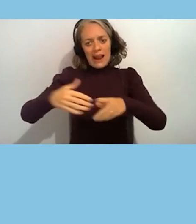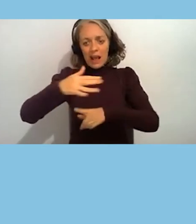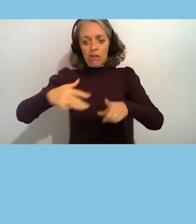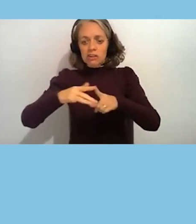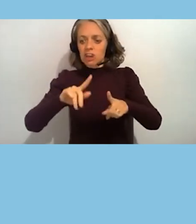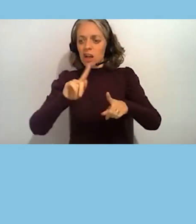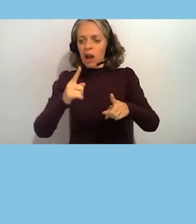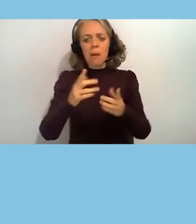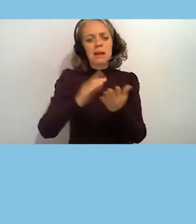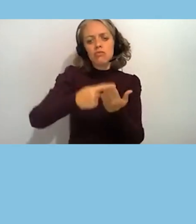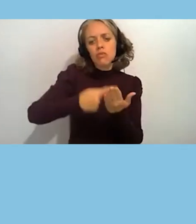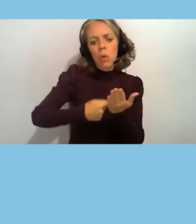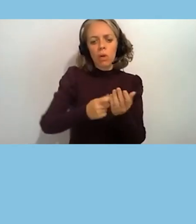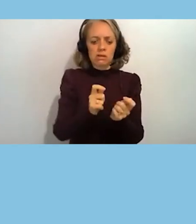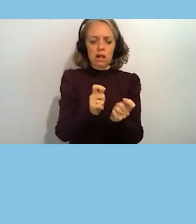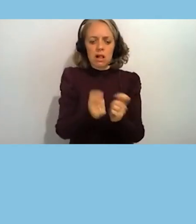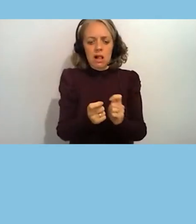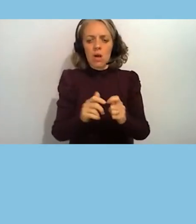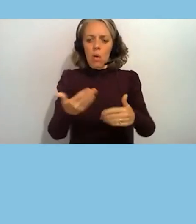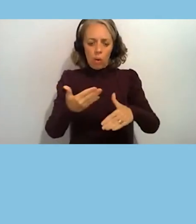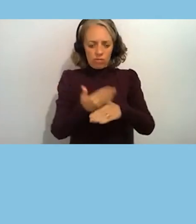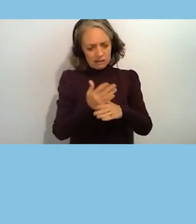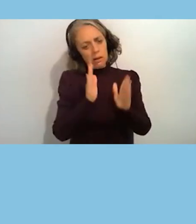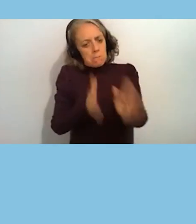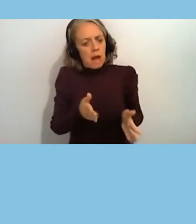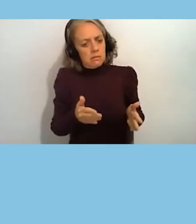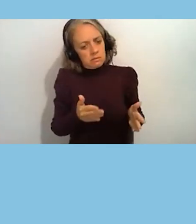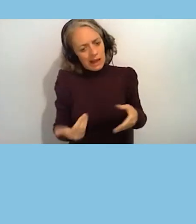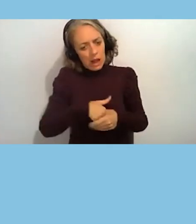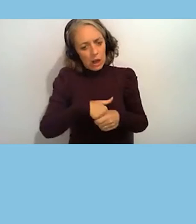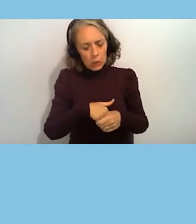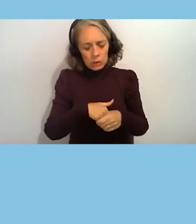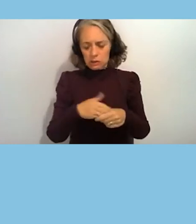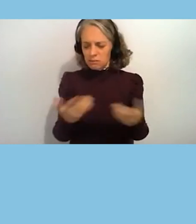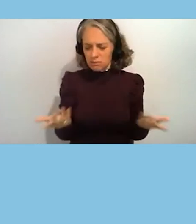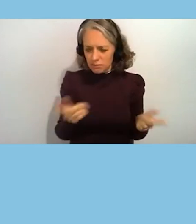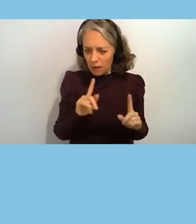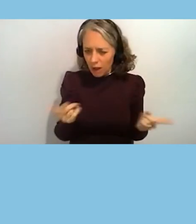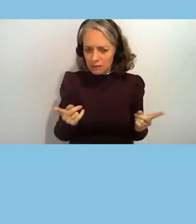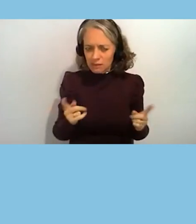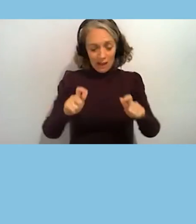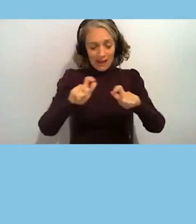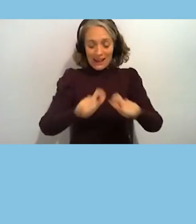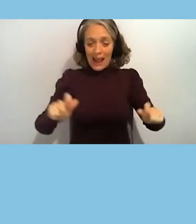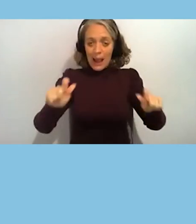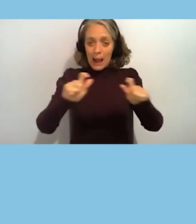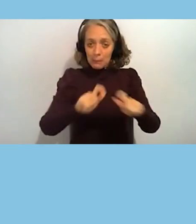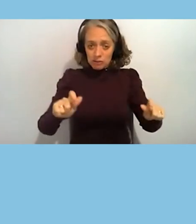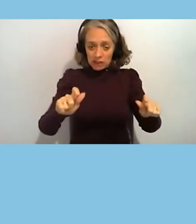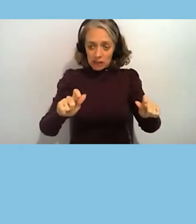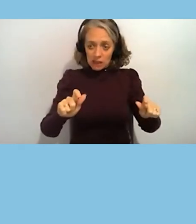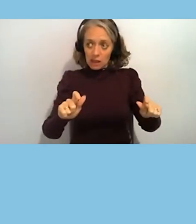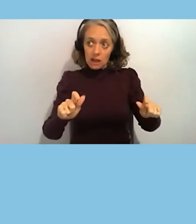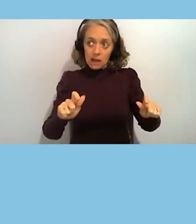rules or mandating the practices. Since the act of captioning might only include